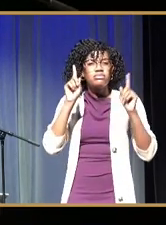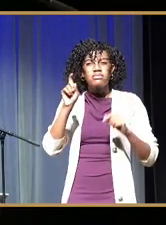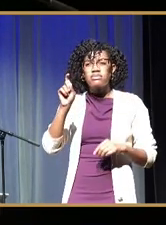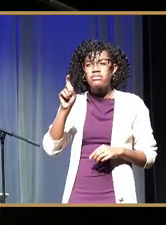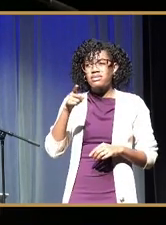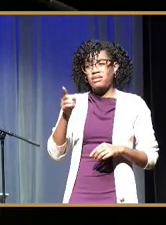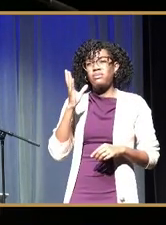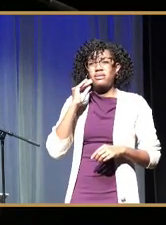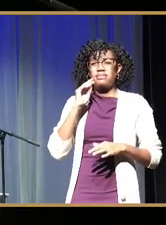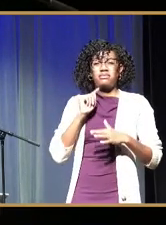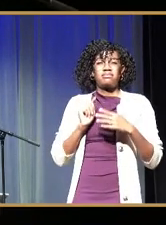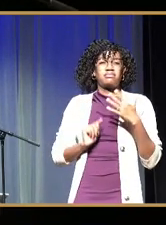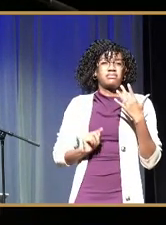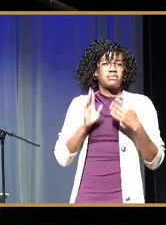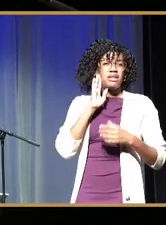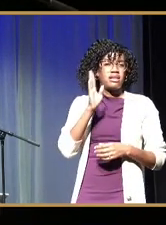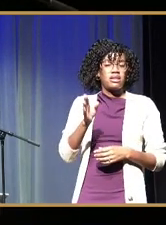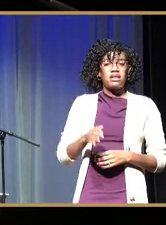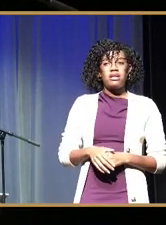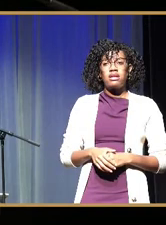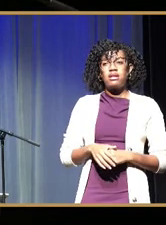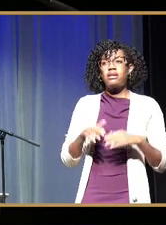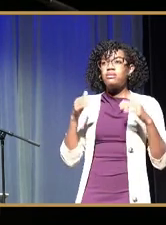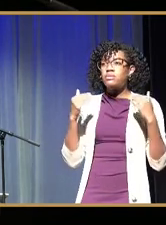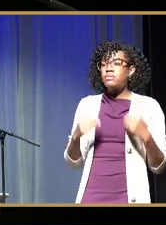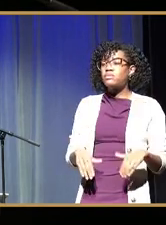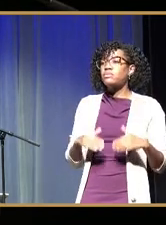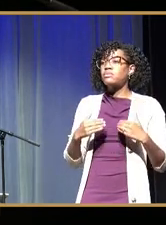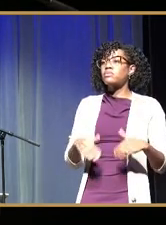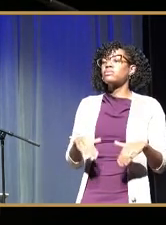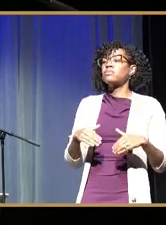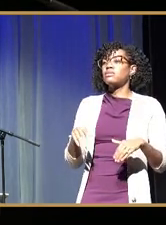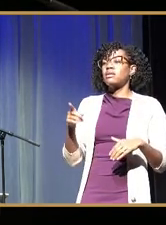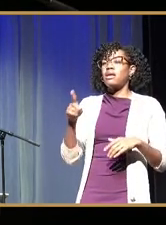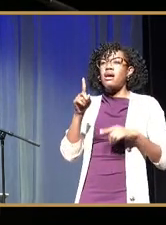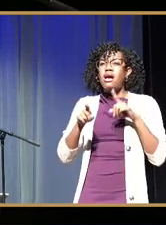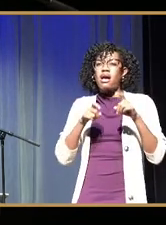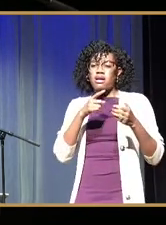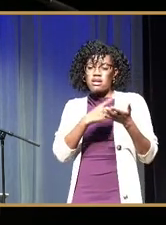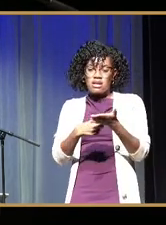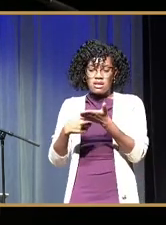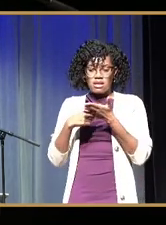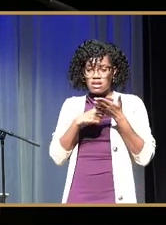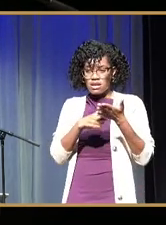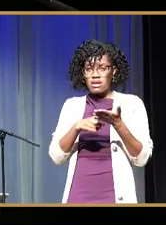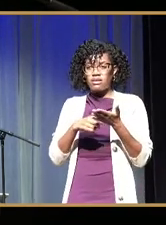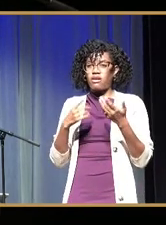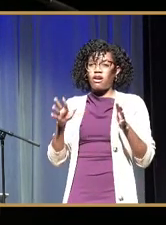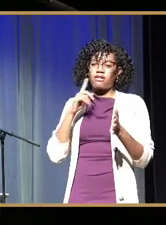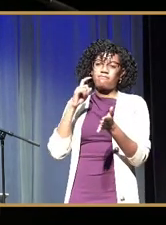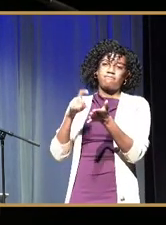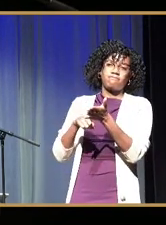encounter? Well, the very fact that they were asking these questions tells me that they are moving from a place